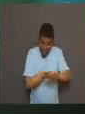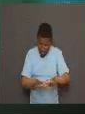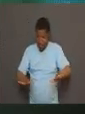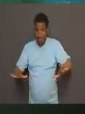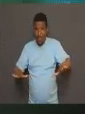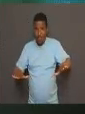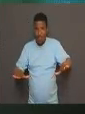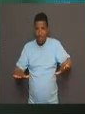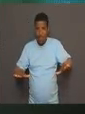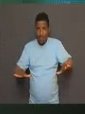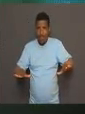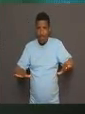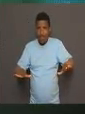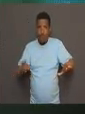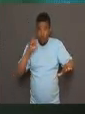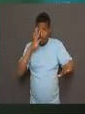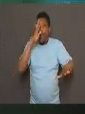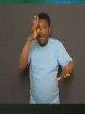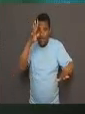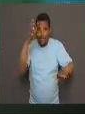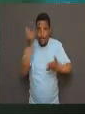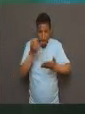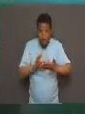in order to create a map.